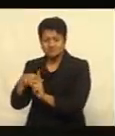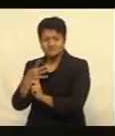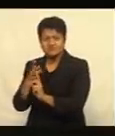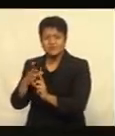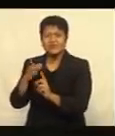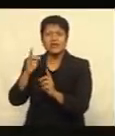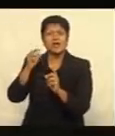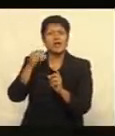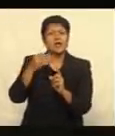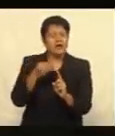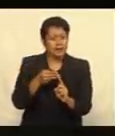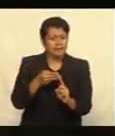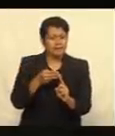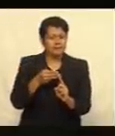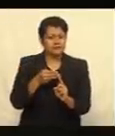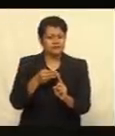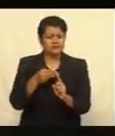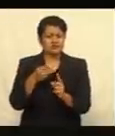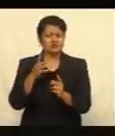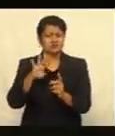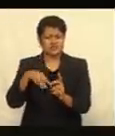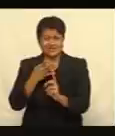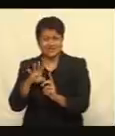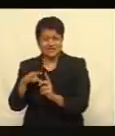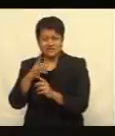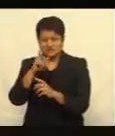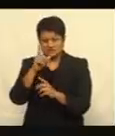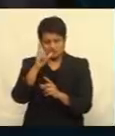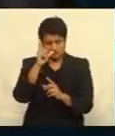do tests on Fijians 300 per day.